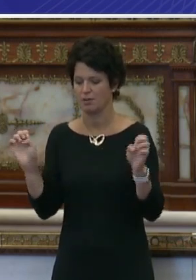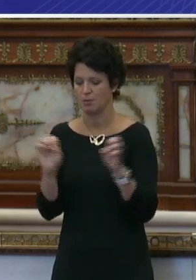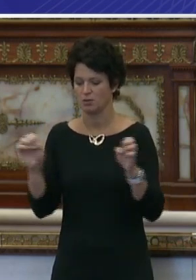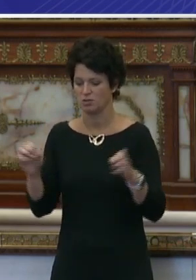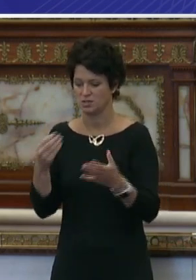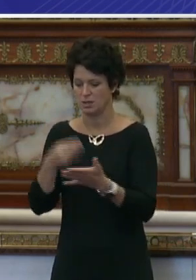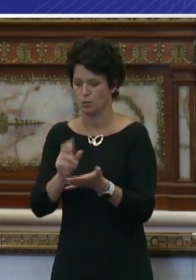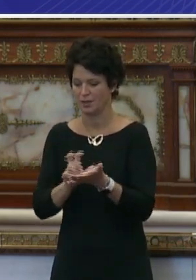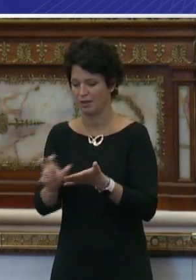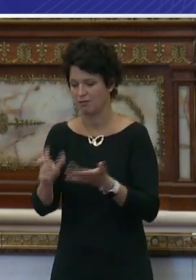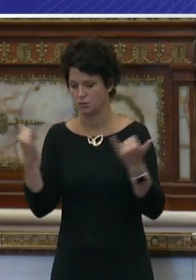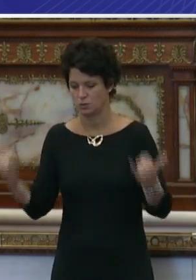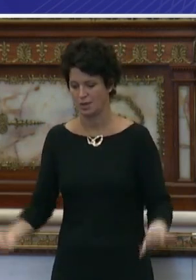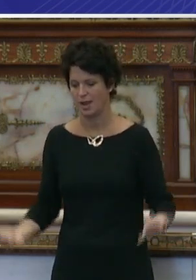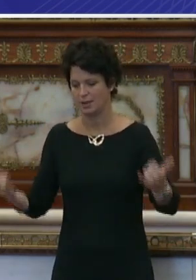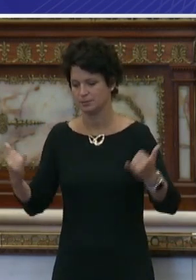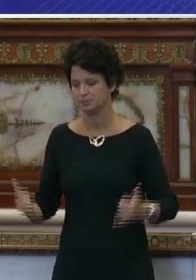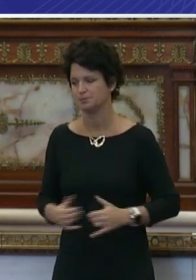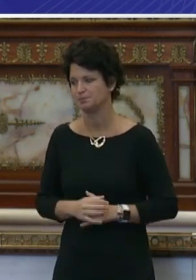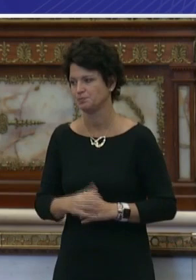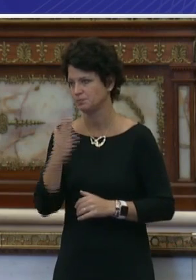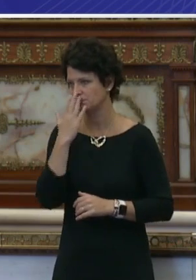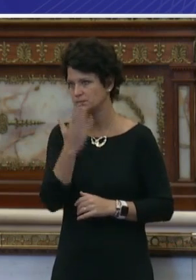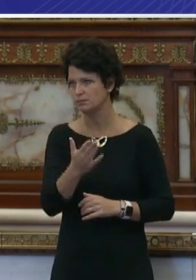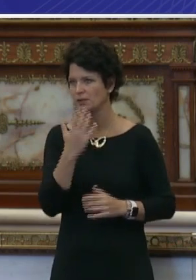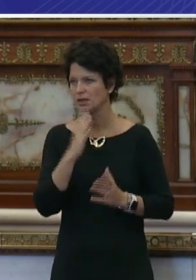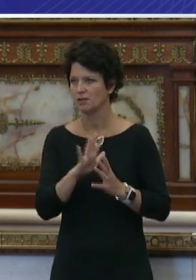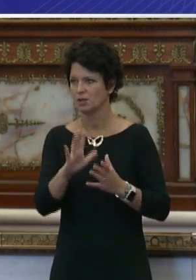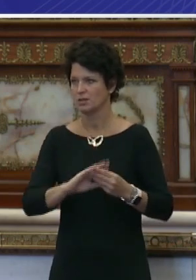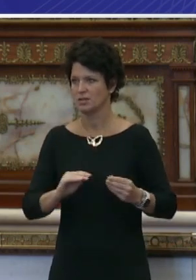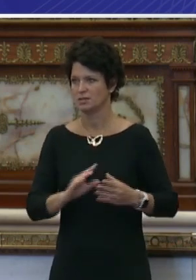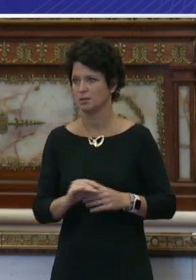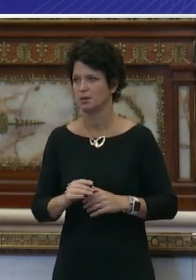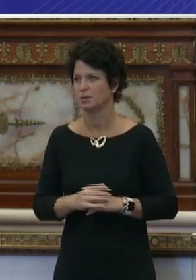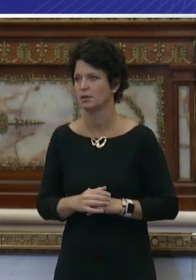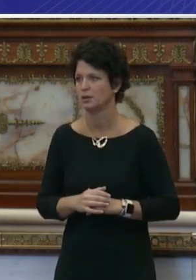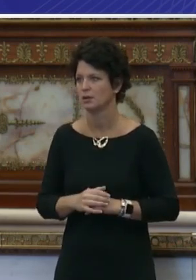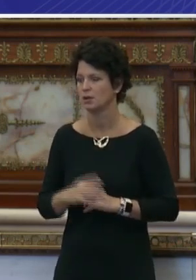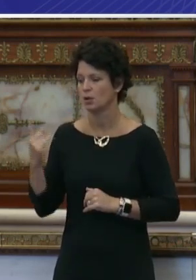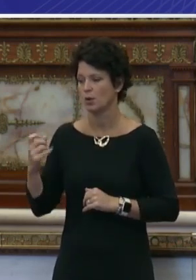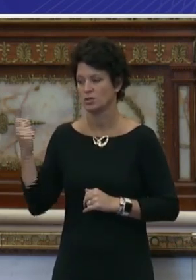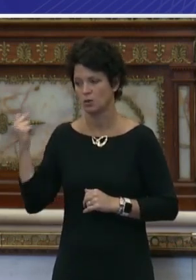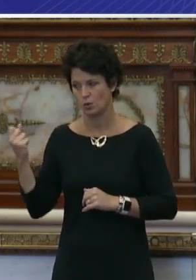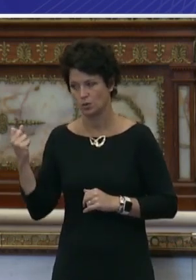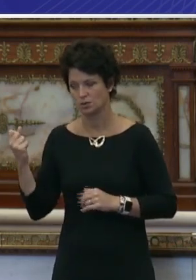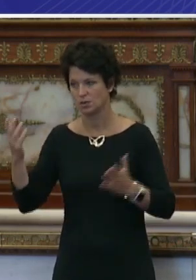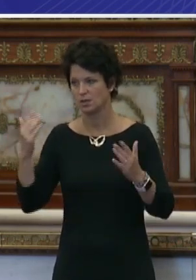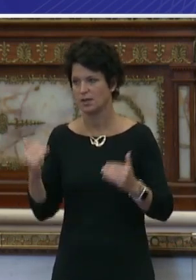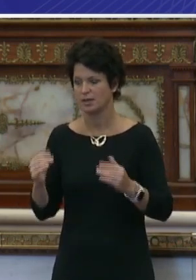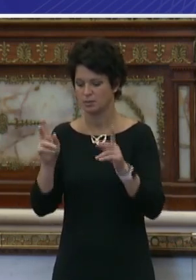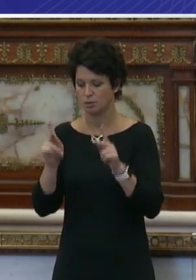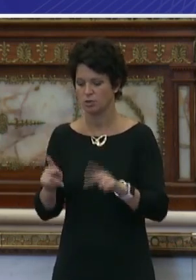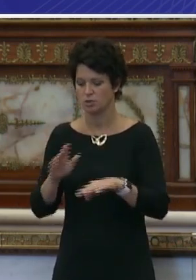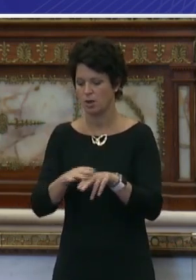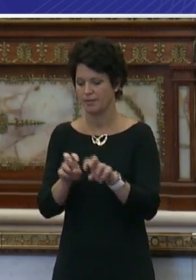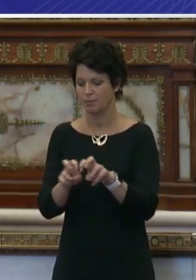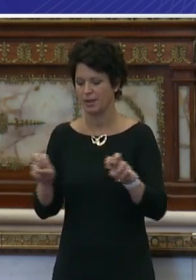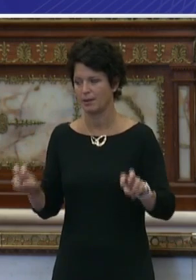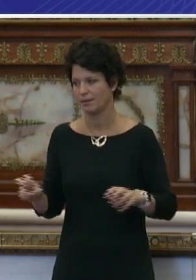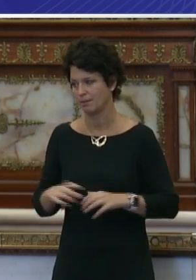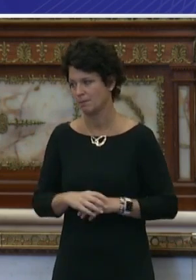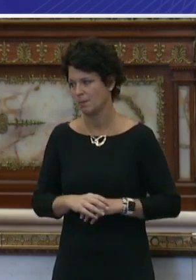leave today. Thank you. Thank you. Thank you for your testimony. We're going to hold questions. And if we could have the next person who was